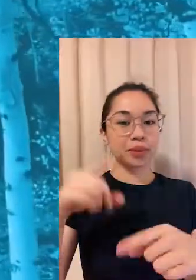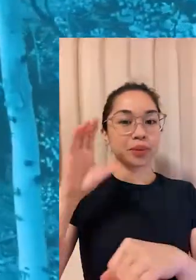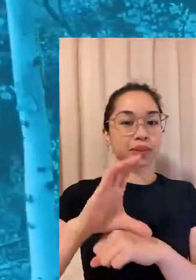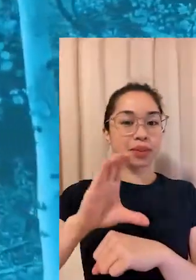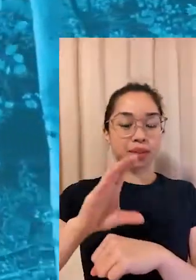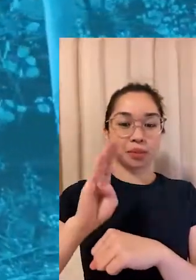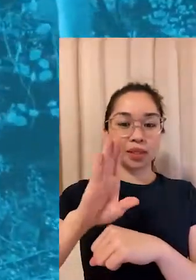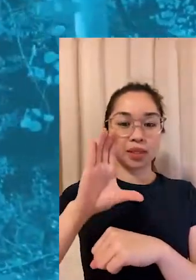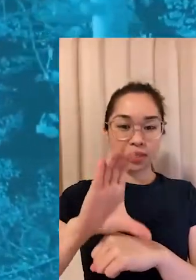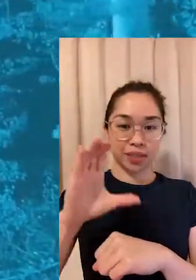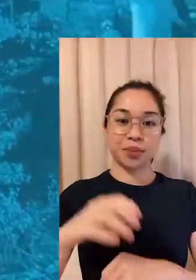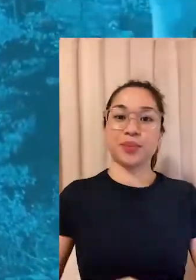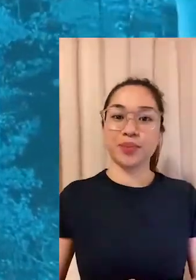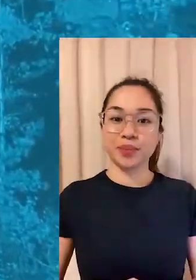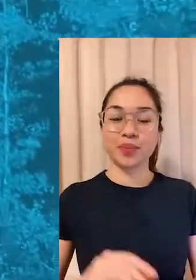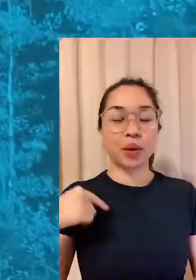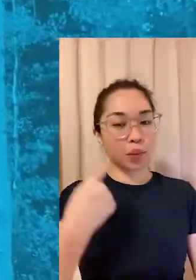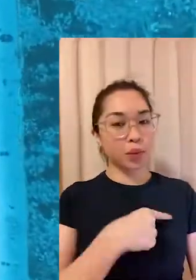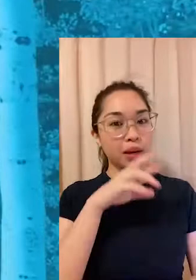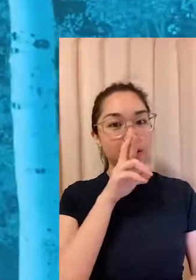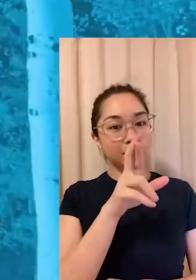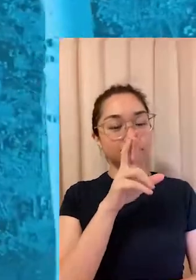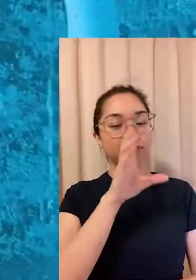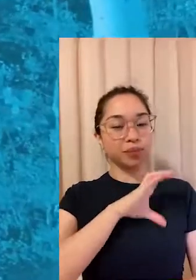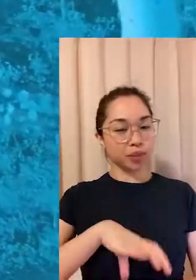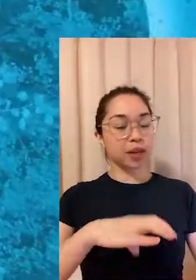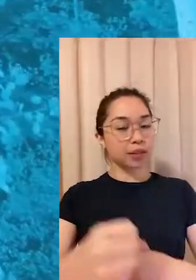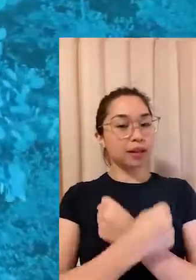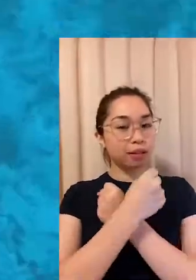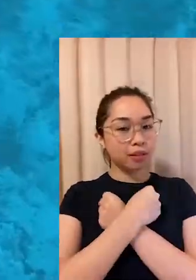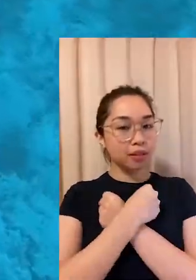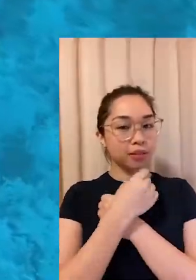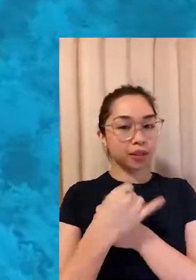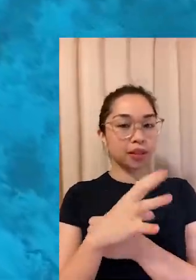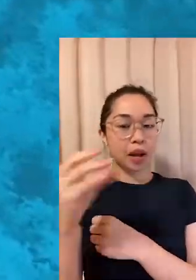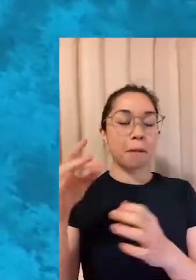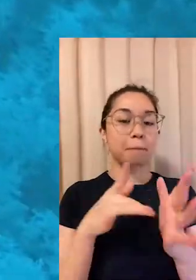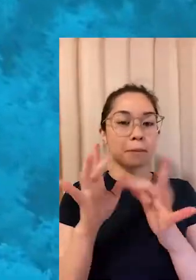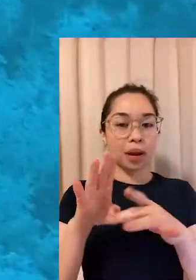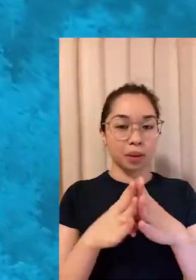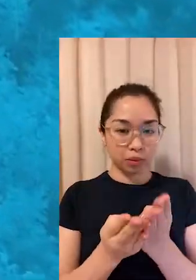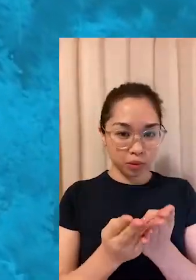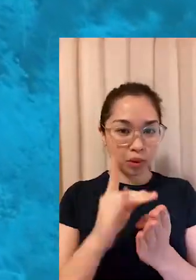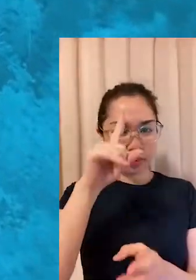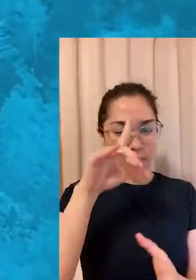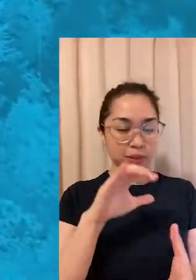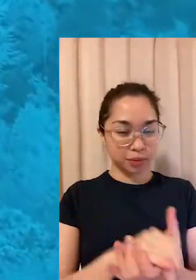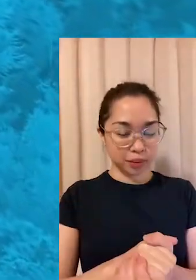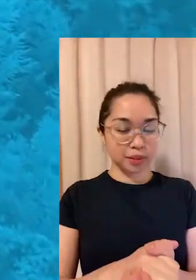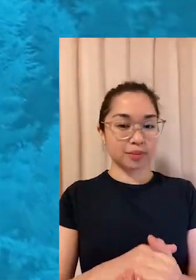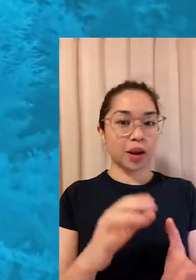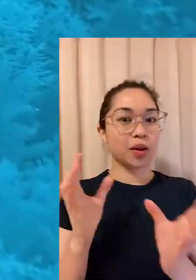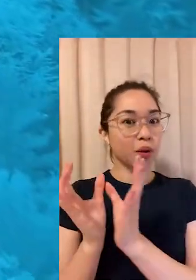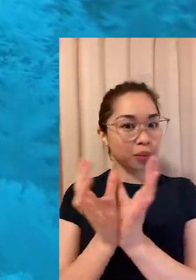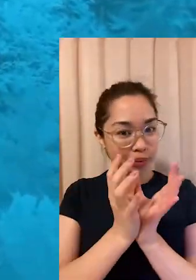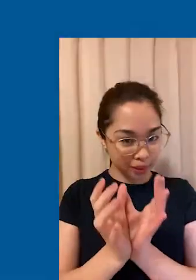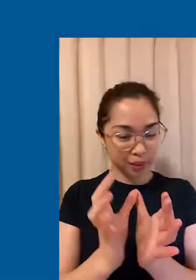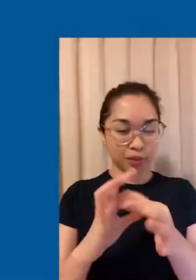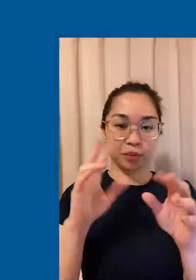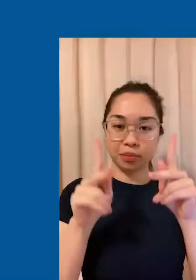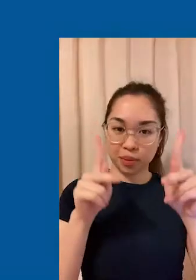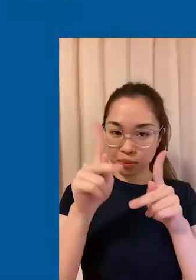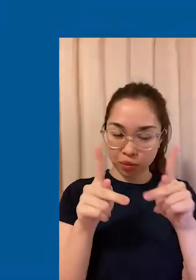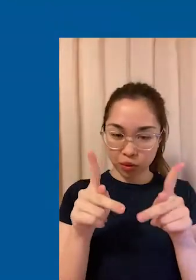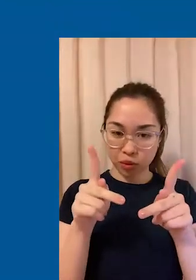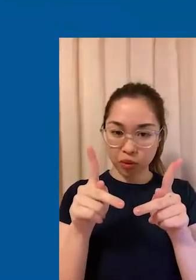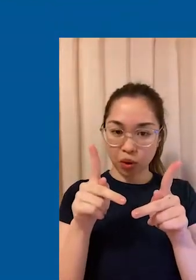Welcome to CCBC. We are a Christ-loving and Bible-believing community of people purposely placed